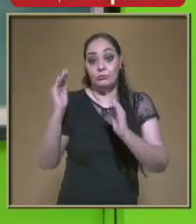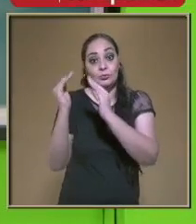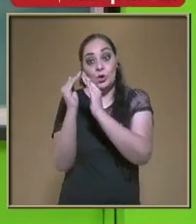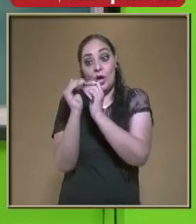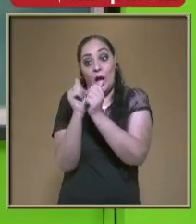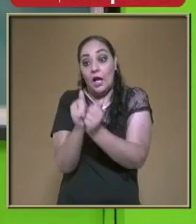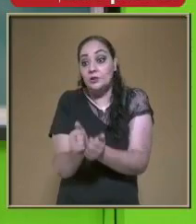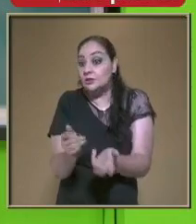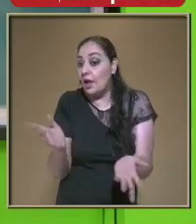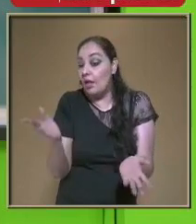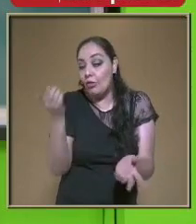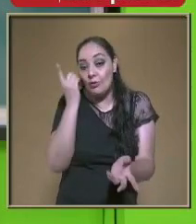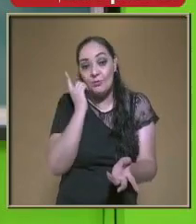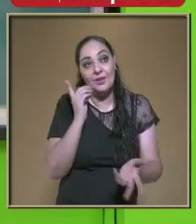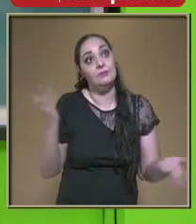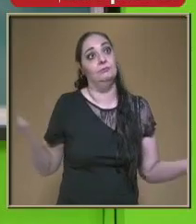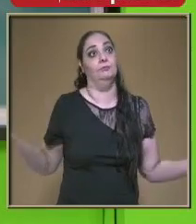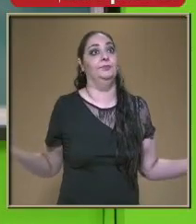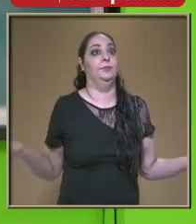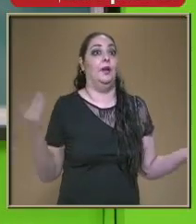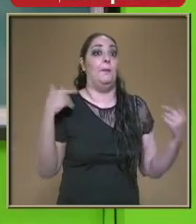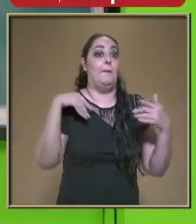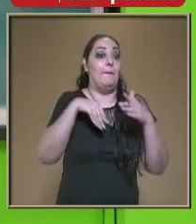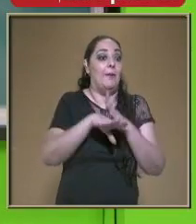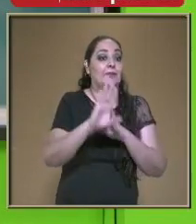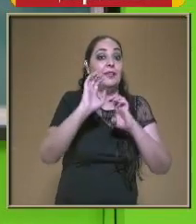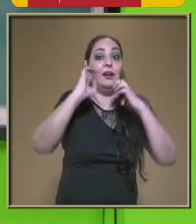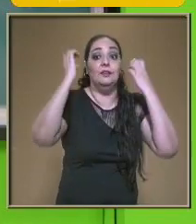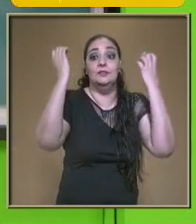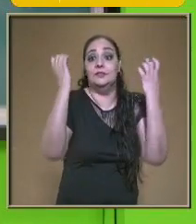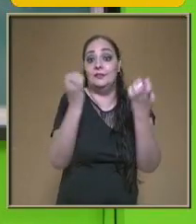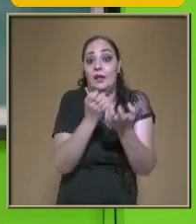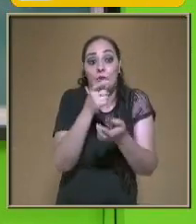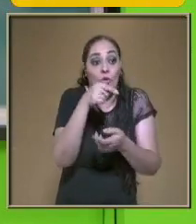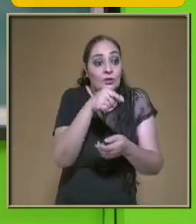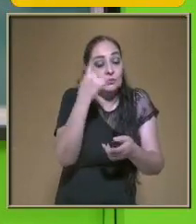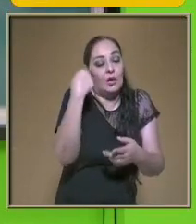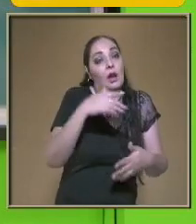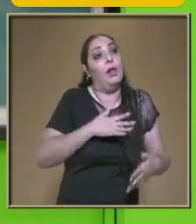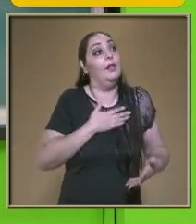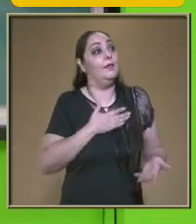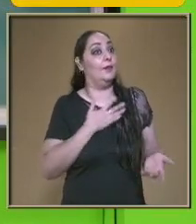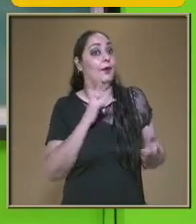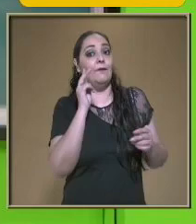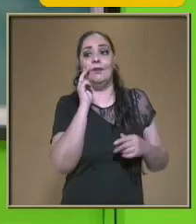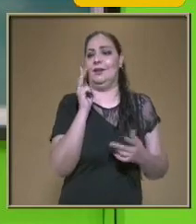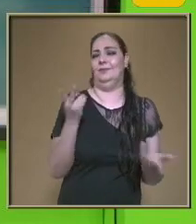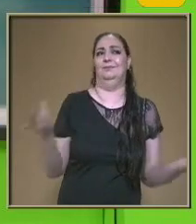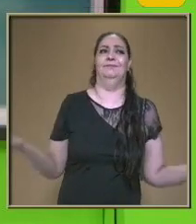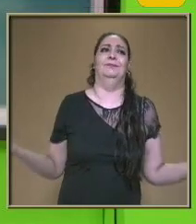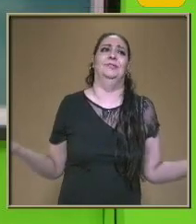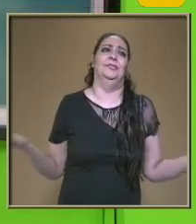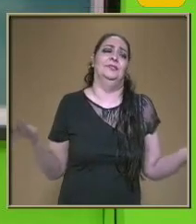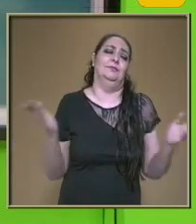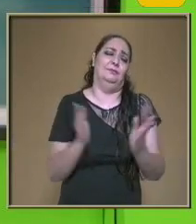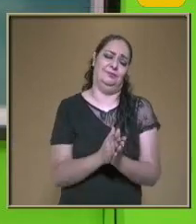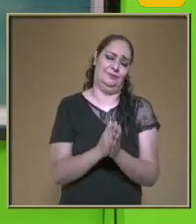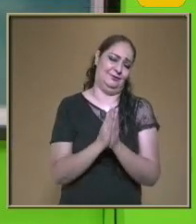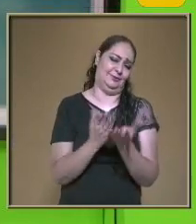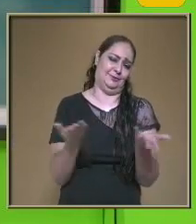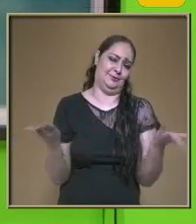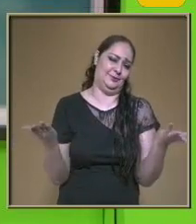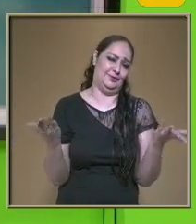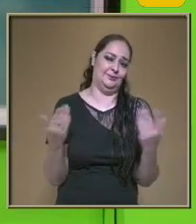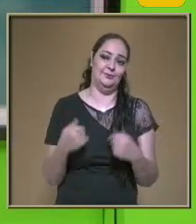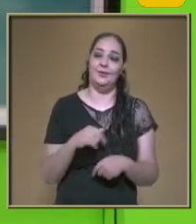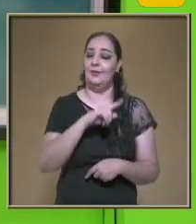in the stadium. Come on, you are going to the stadium. This is for entertainment. You cannot sleep. Come on, Dad. Okay?